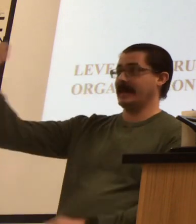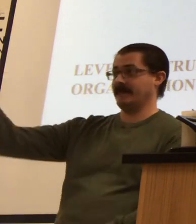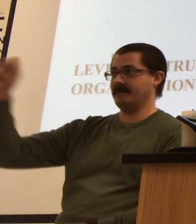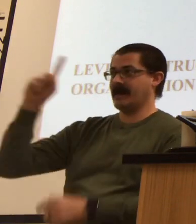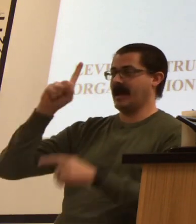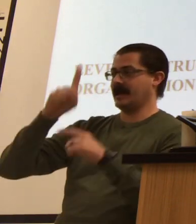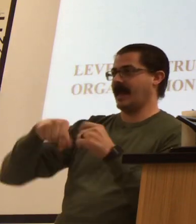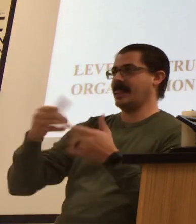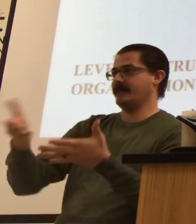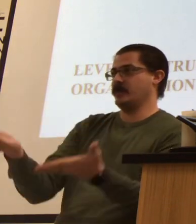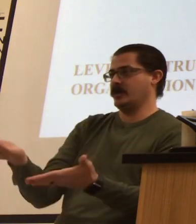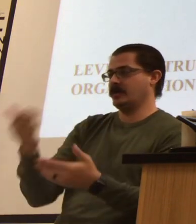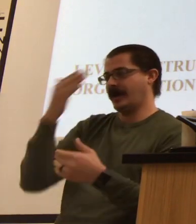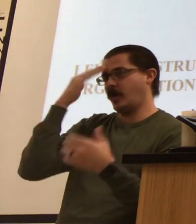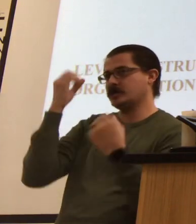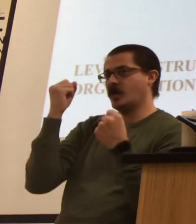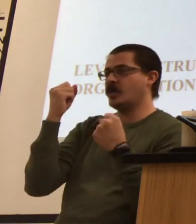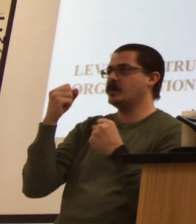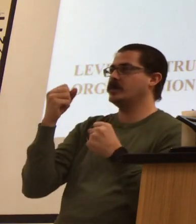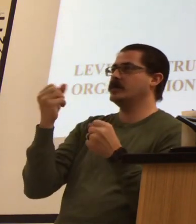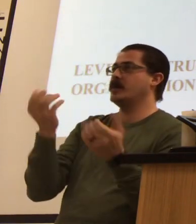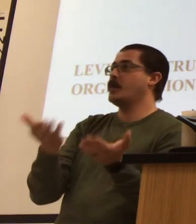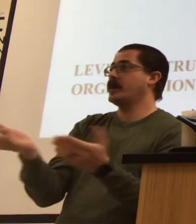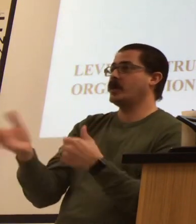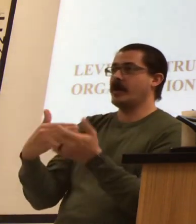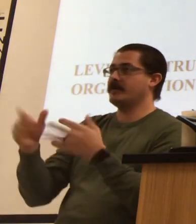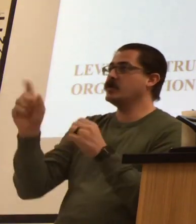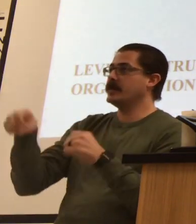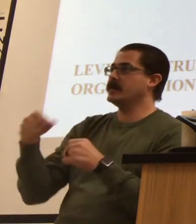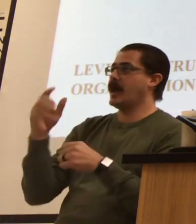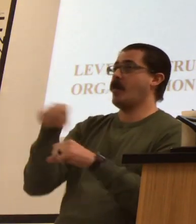unattended. I know it's cold, so take what you need. I'll lock the door,